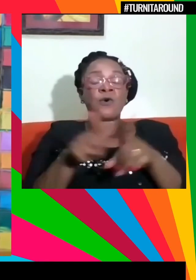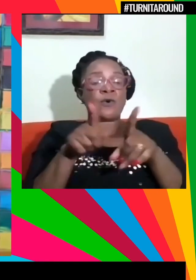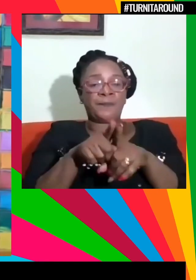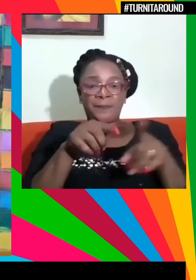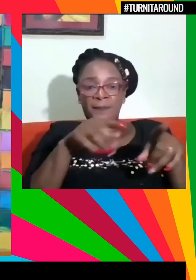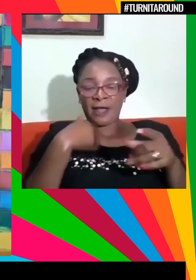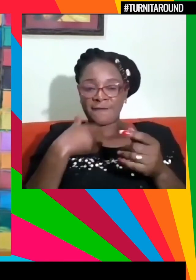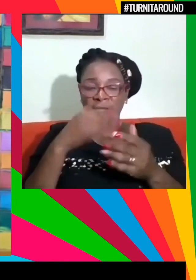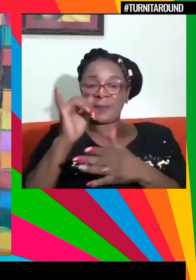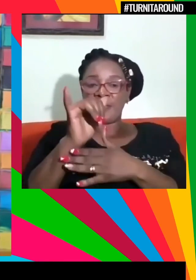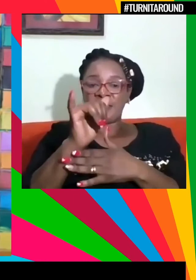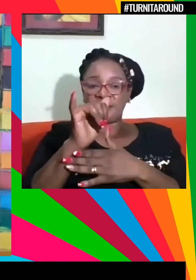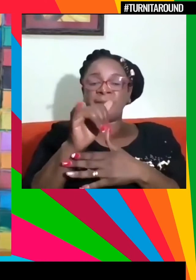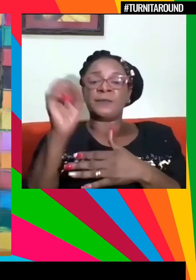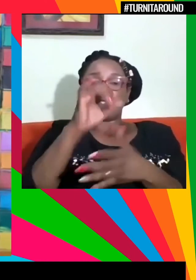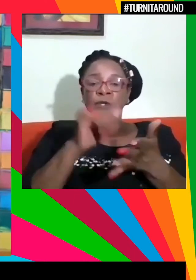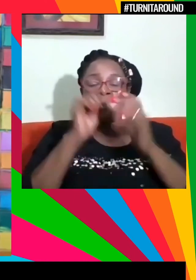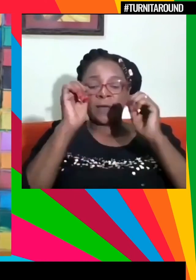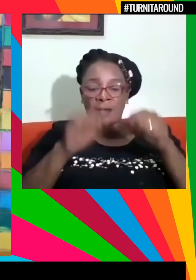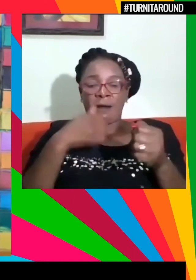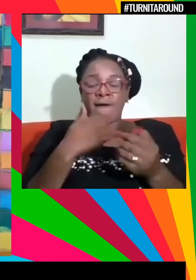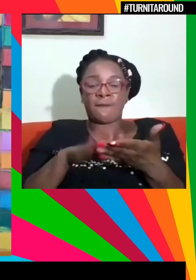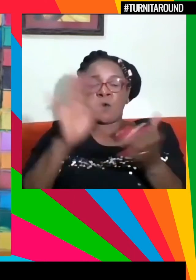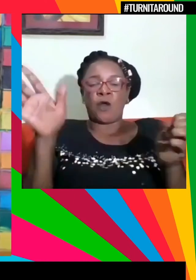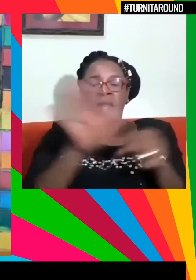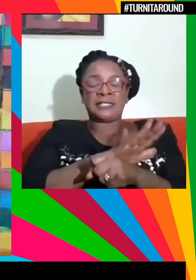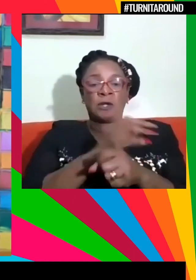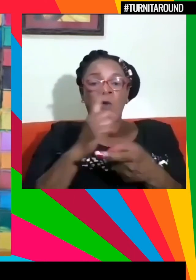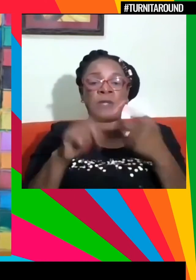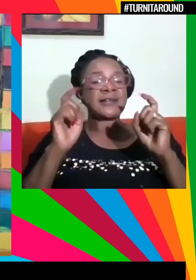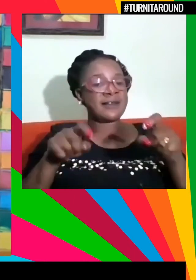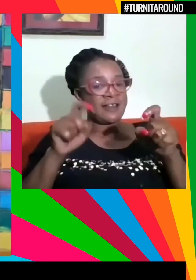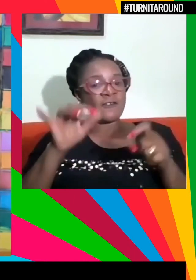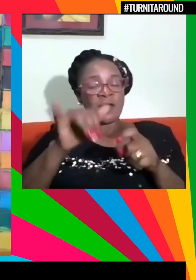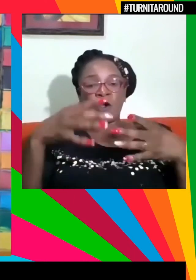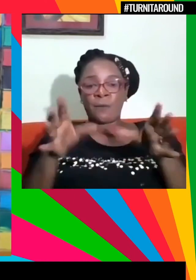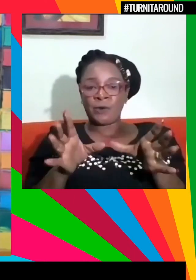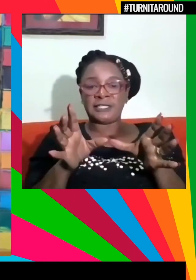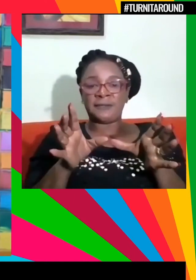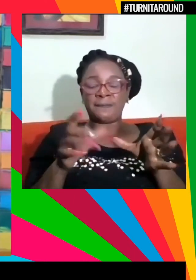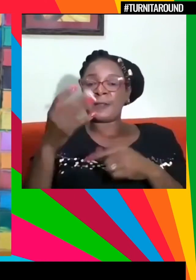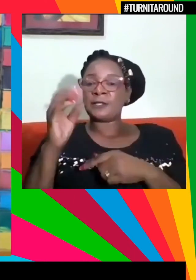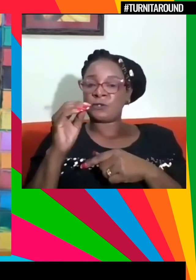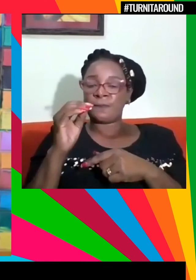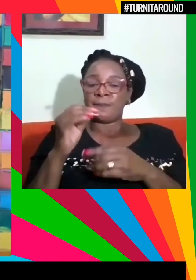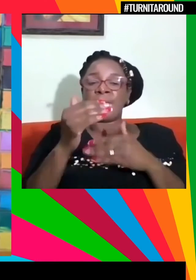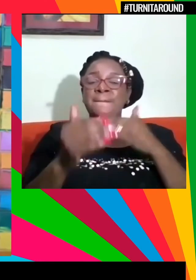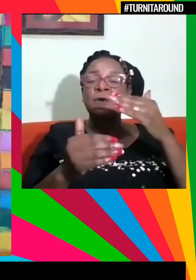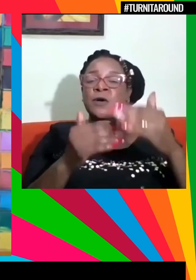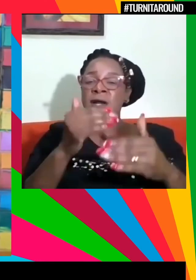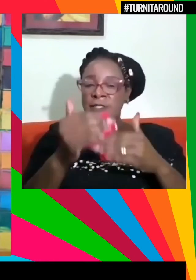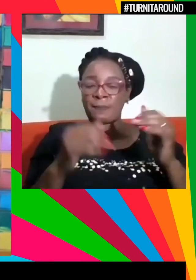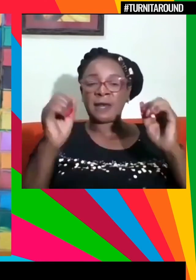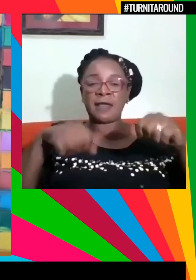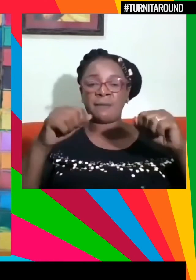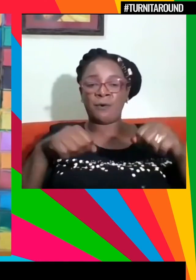there, so that we could, you know, think more holistically about what is needed for that collector community. So the progress that we've been able to make, you know,